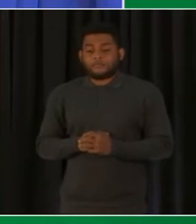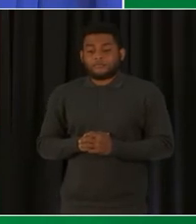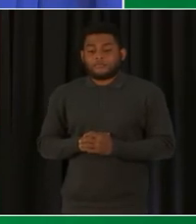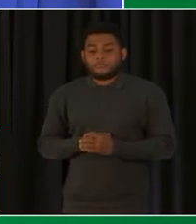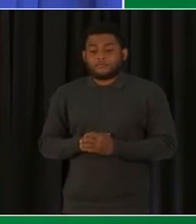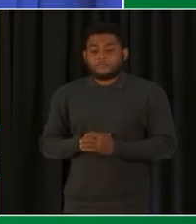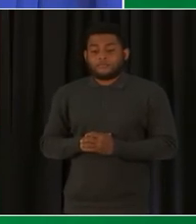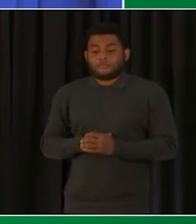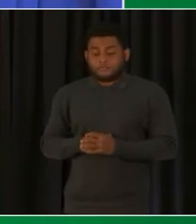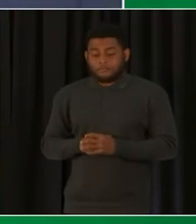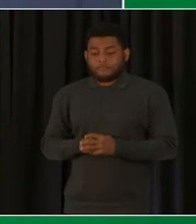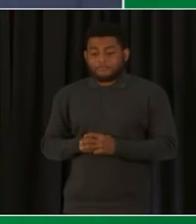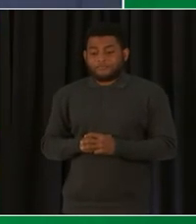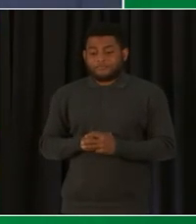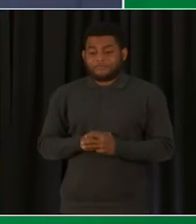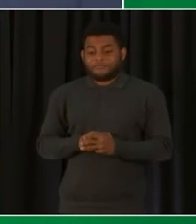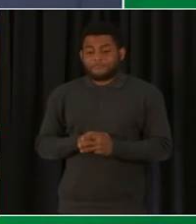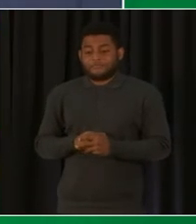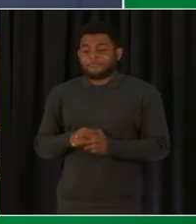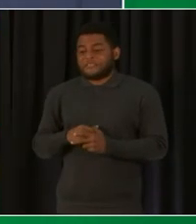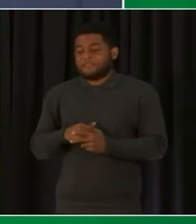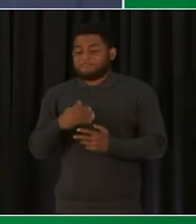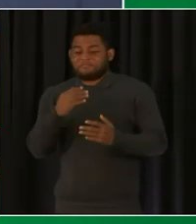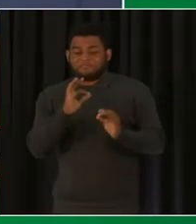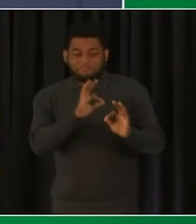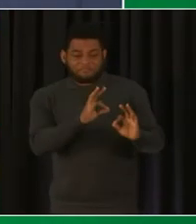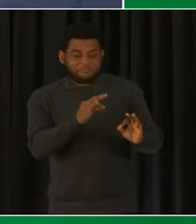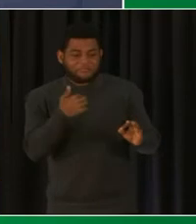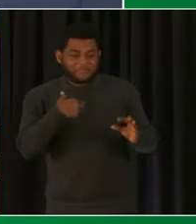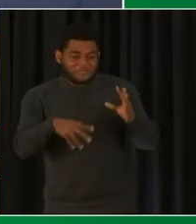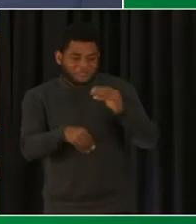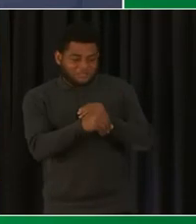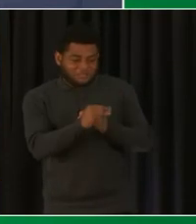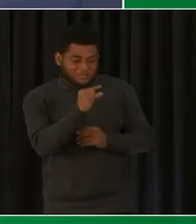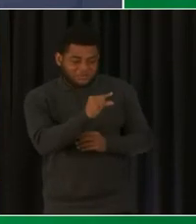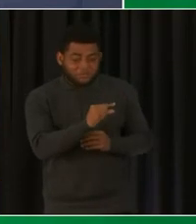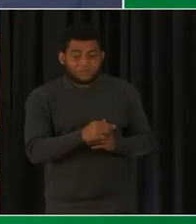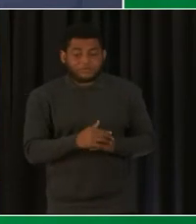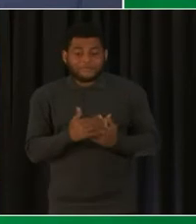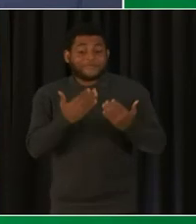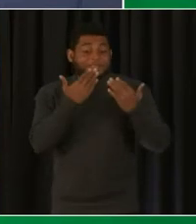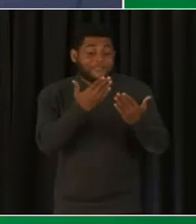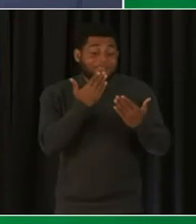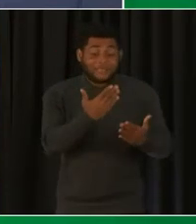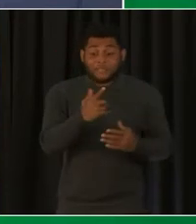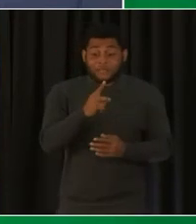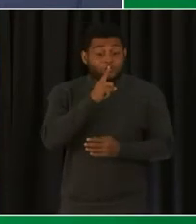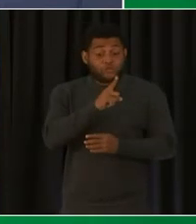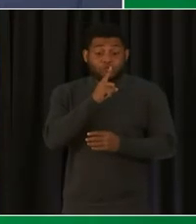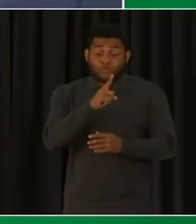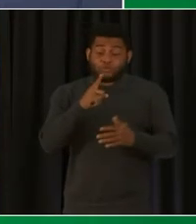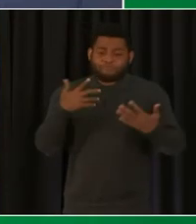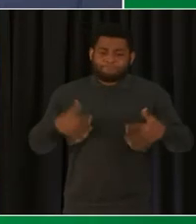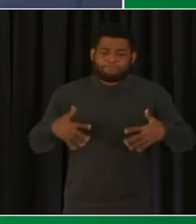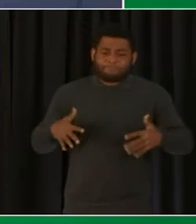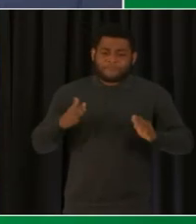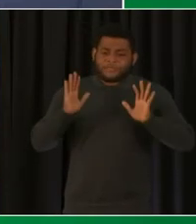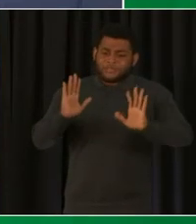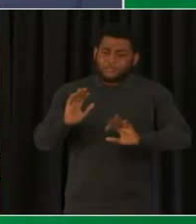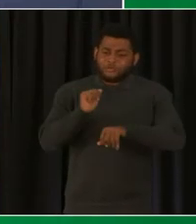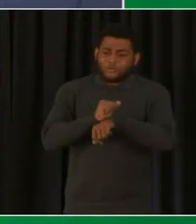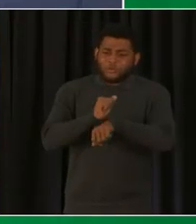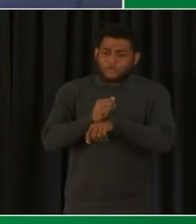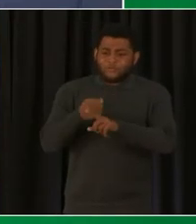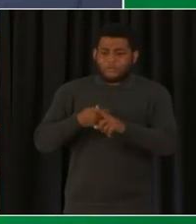on with that. I'll just build a little bit on what Dr. Elliott shared, which is thanks to really great work from our colleagues at the health